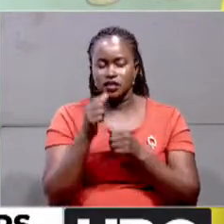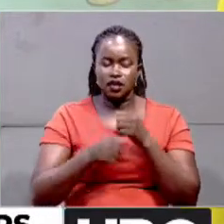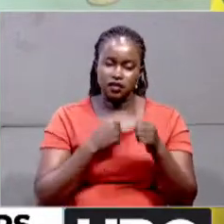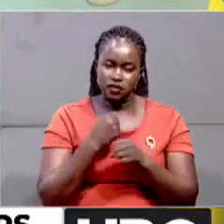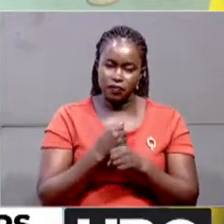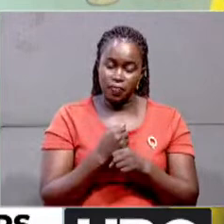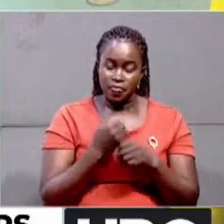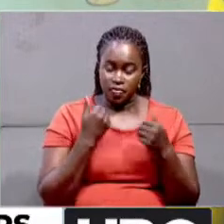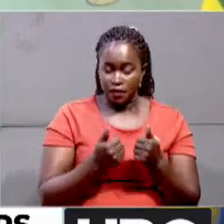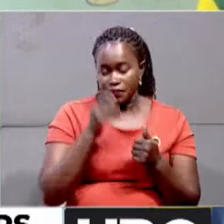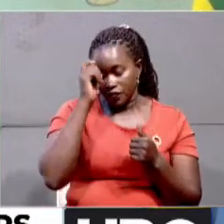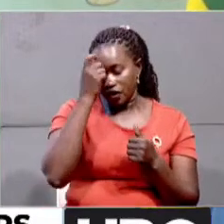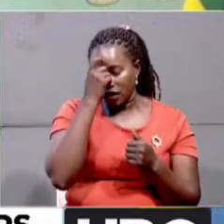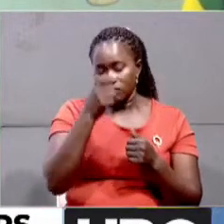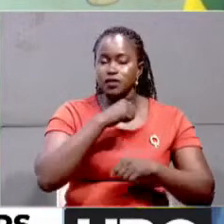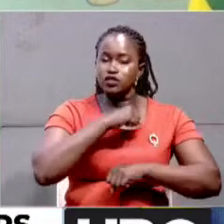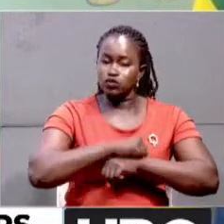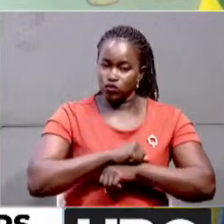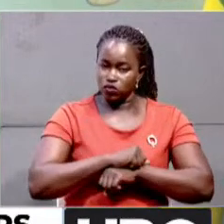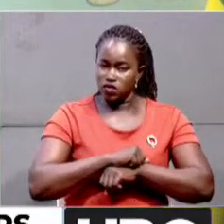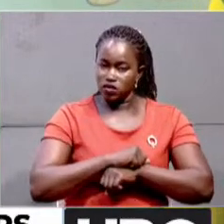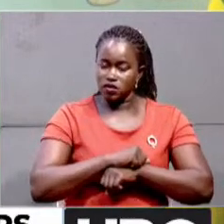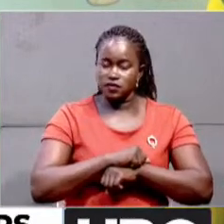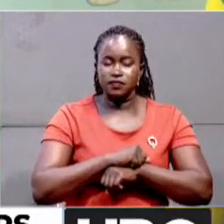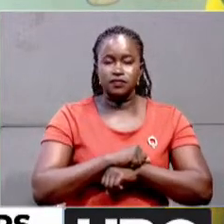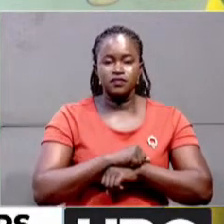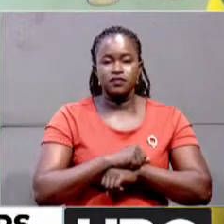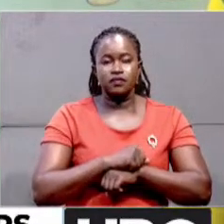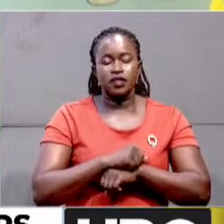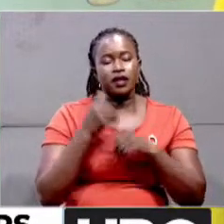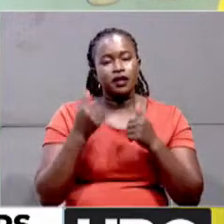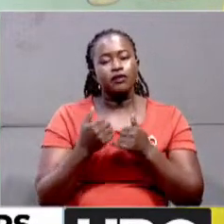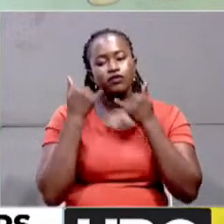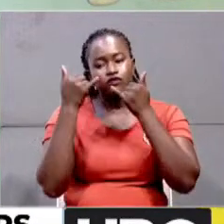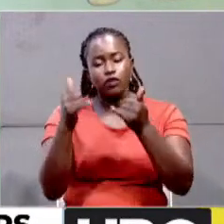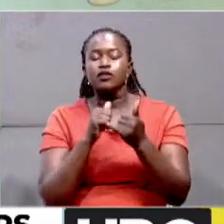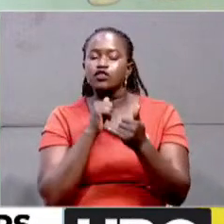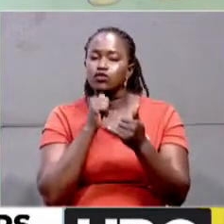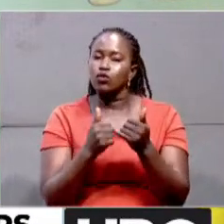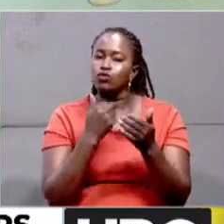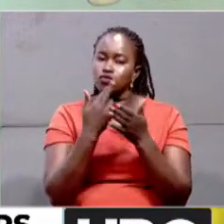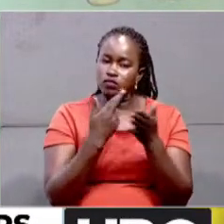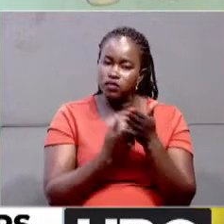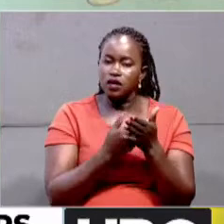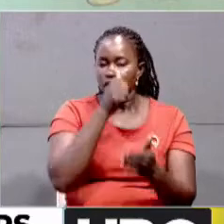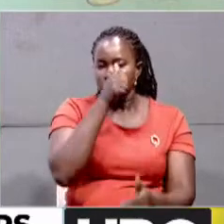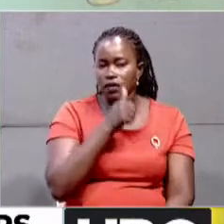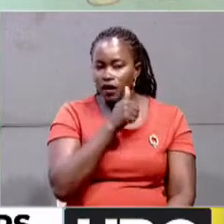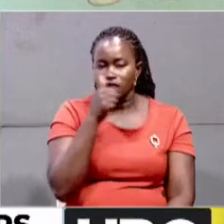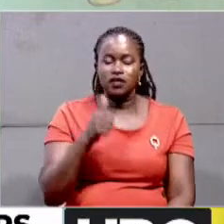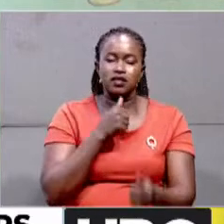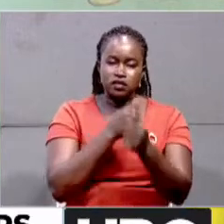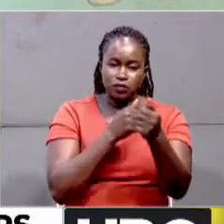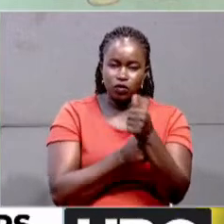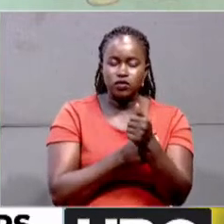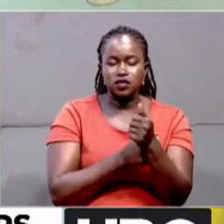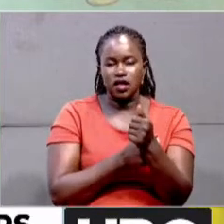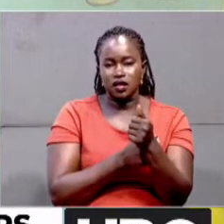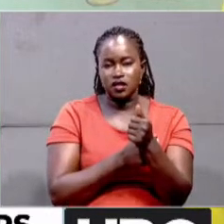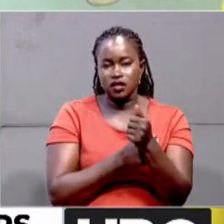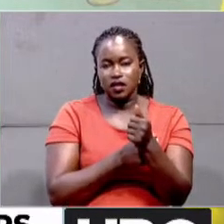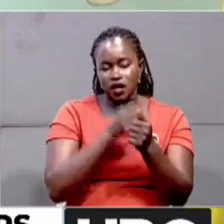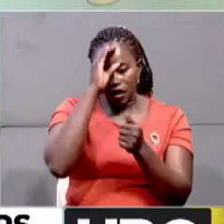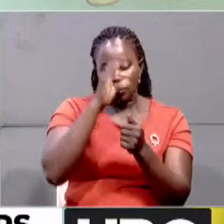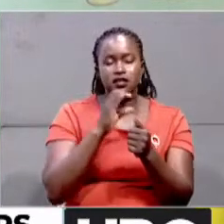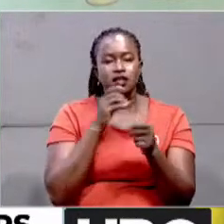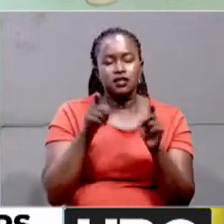Self-government-aided schools are put on notice not to register privately sponsored candidates as